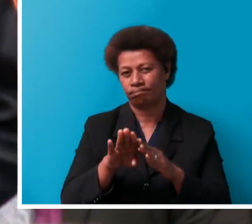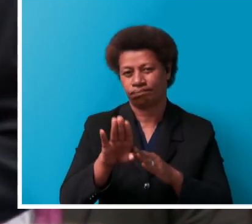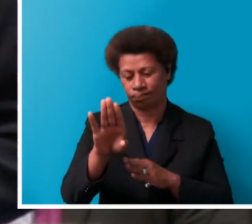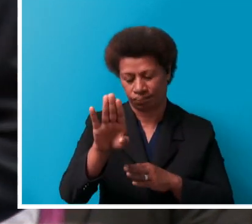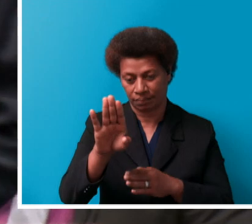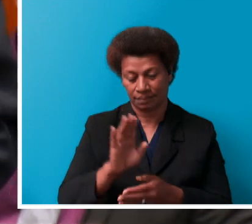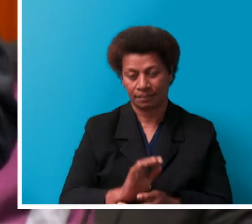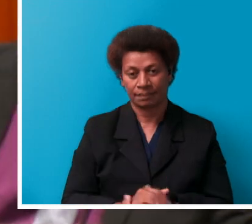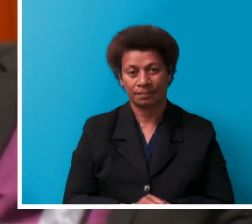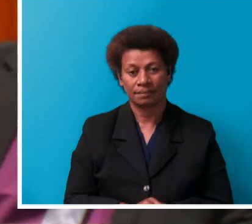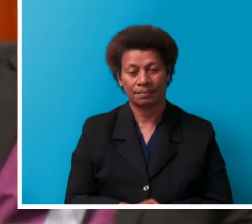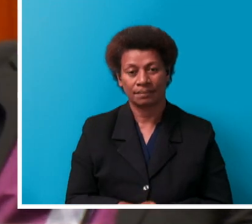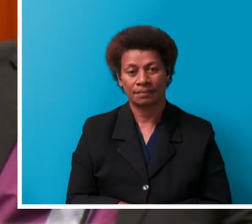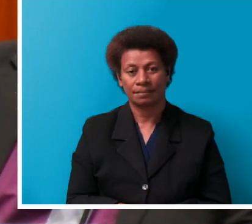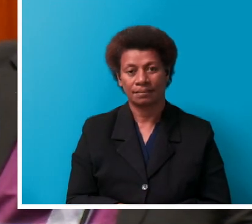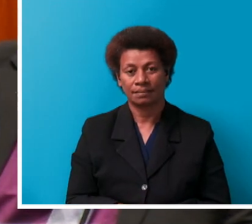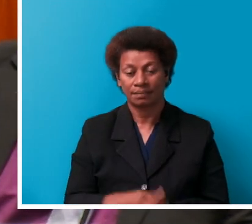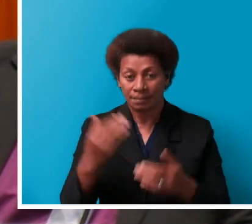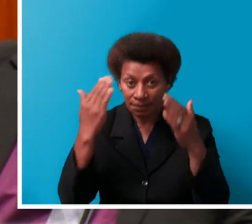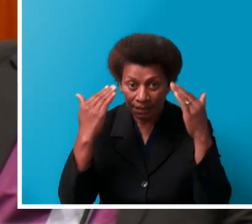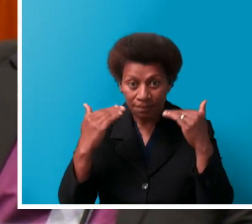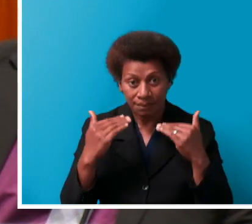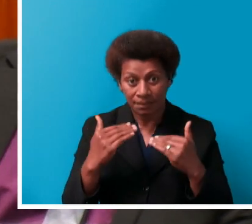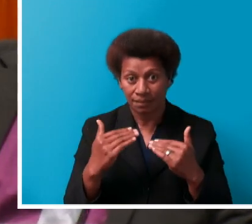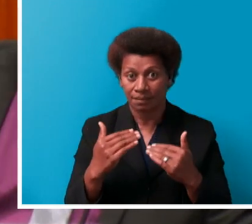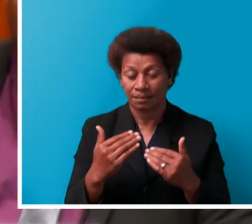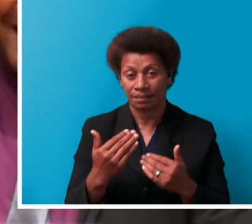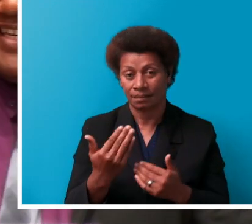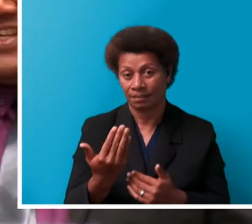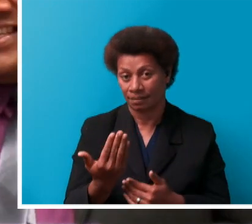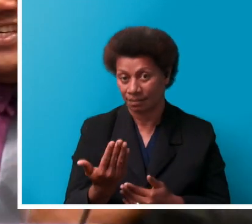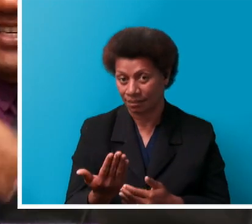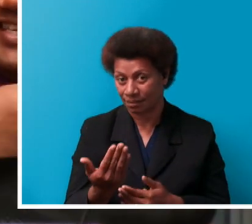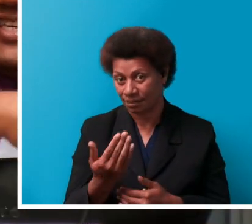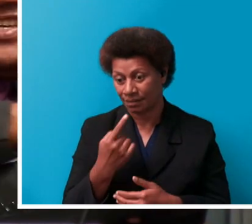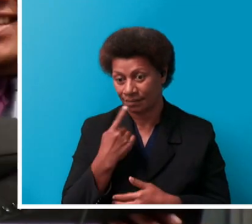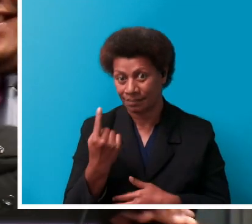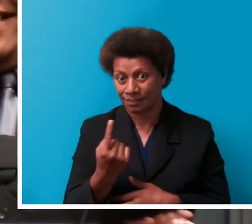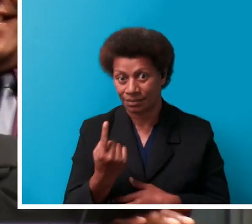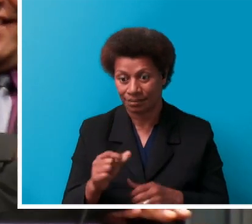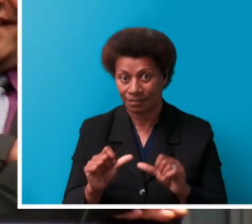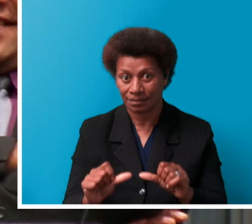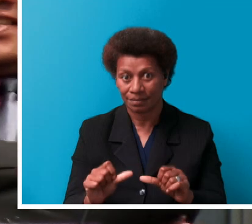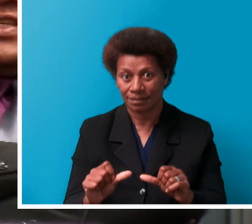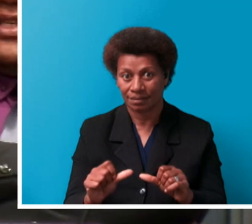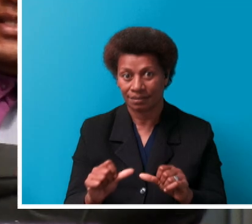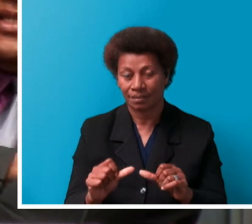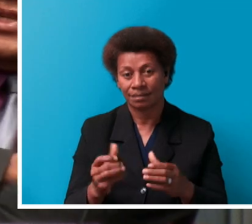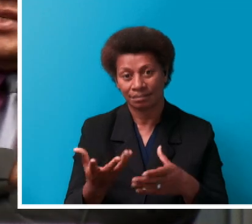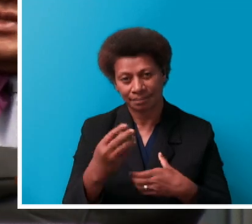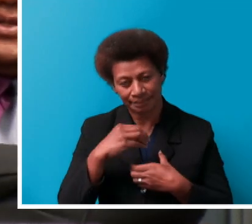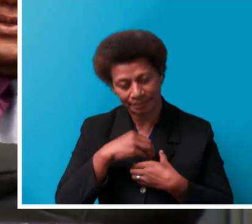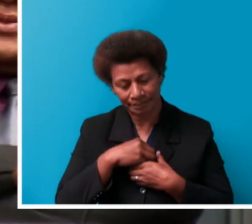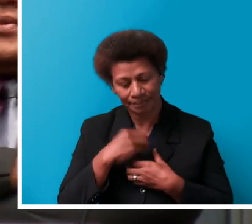Speaker, His Excellency's words resonate deeply with us all as we face a time